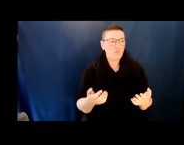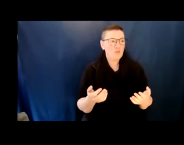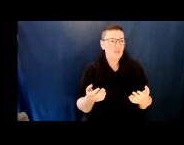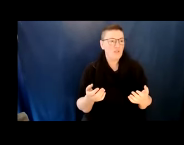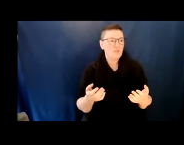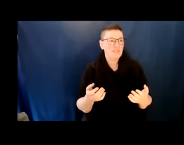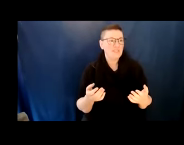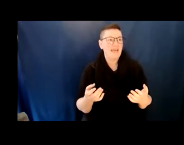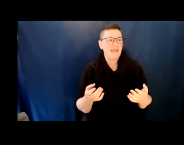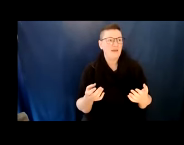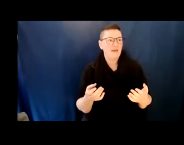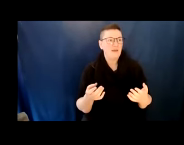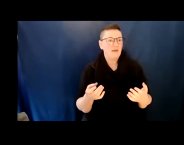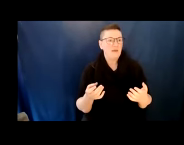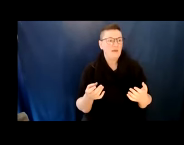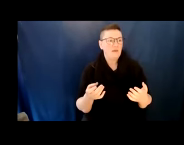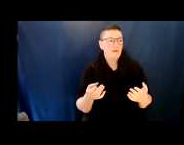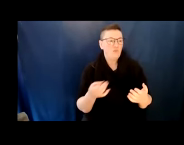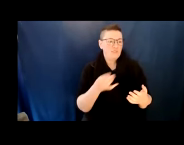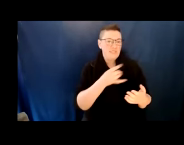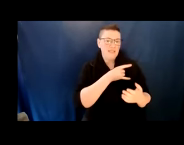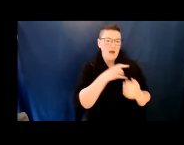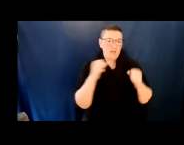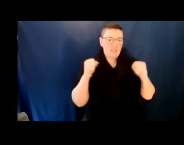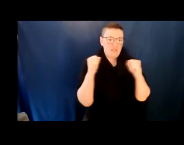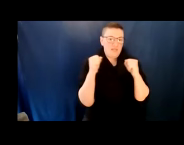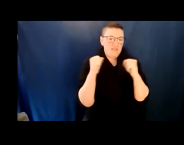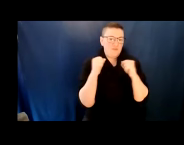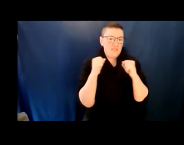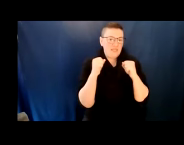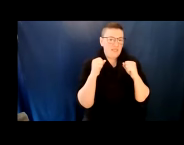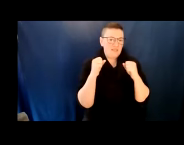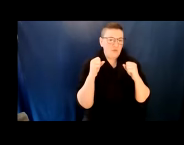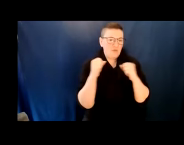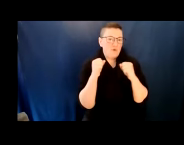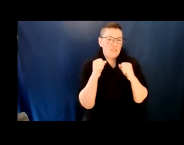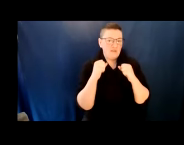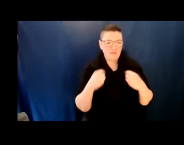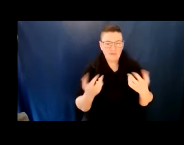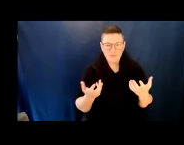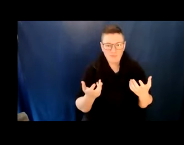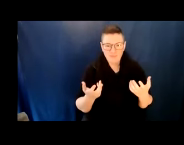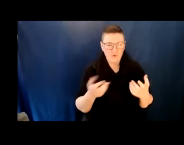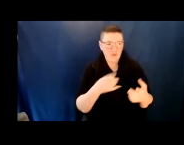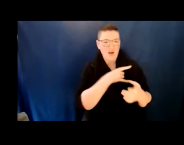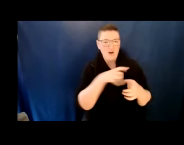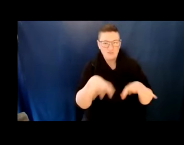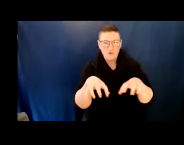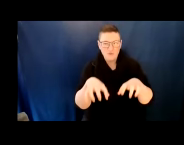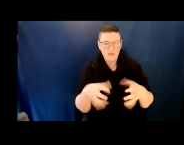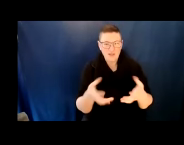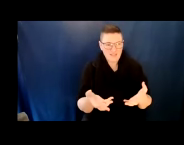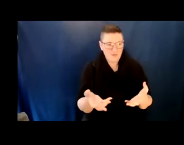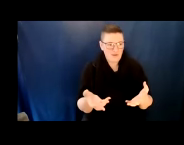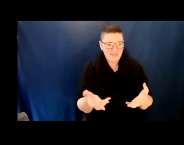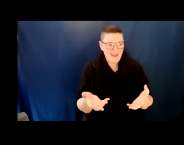you wouldn't say his heart is freezing, is frozen, or his heart is